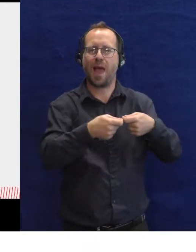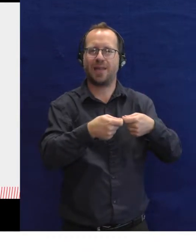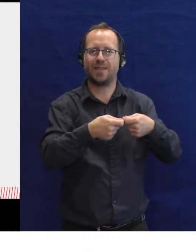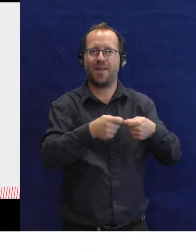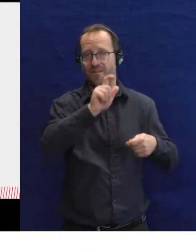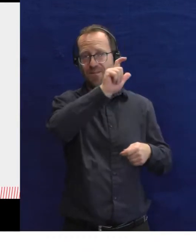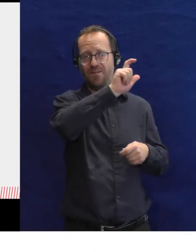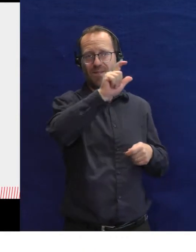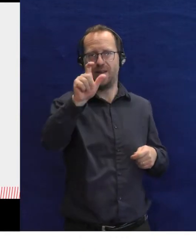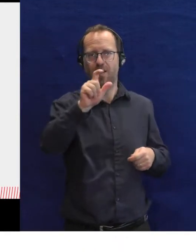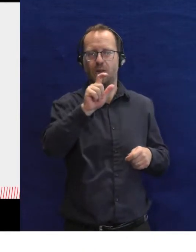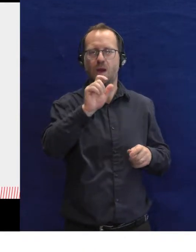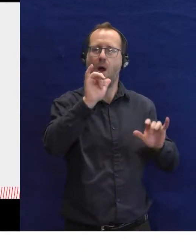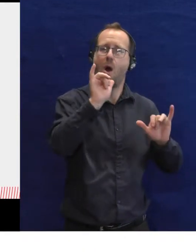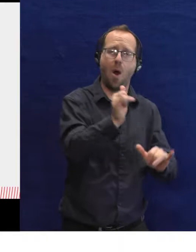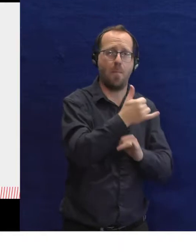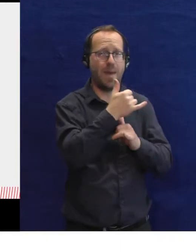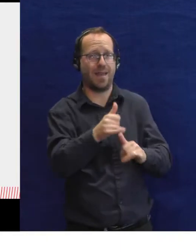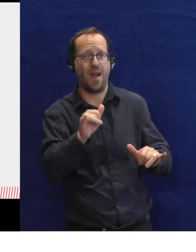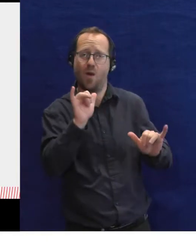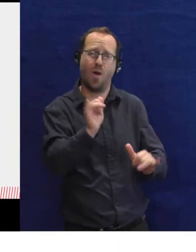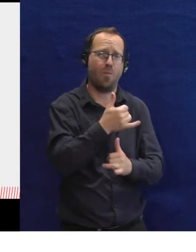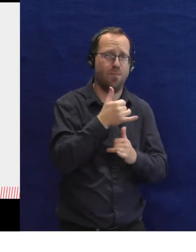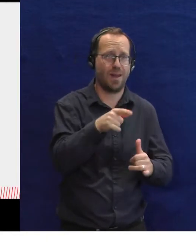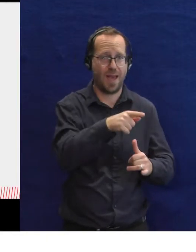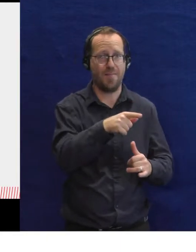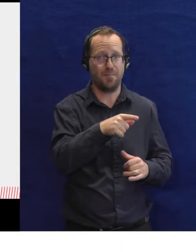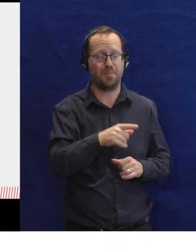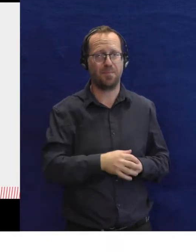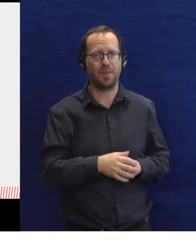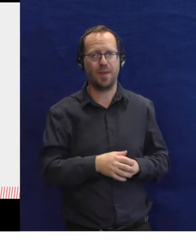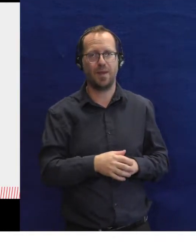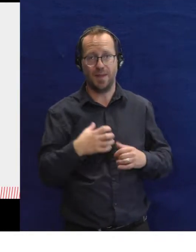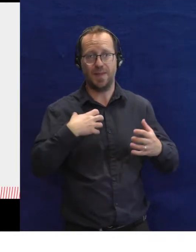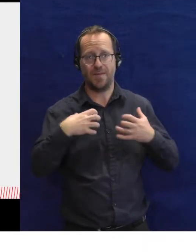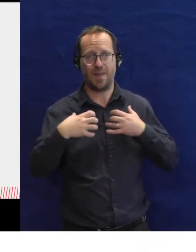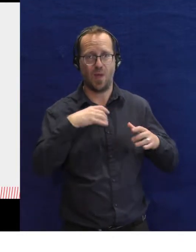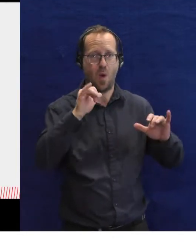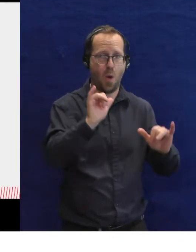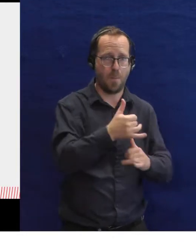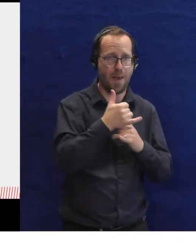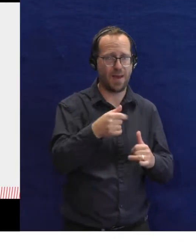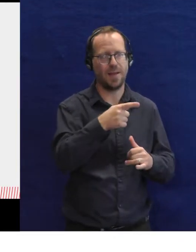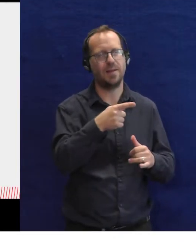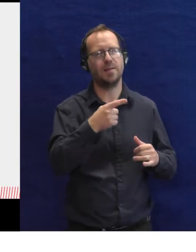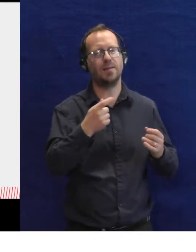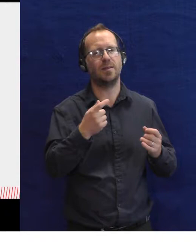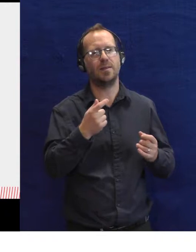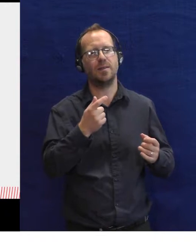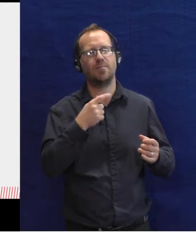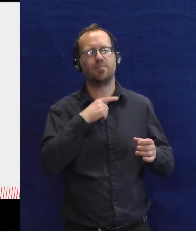opera in Macerata. They were working together with very young school